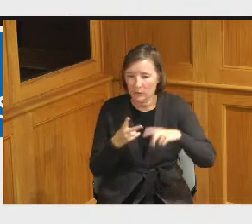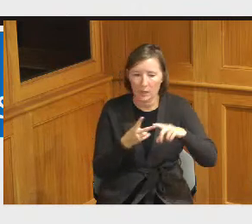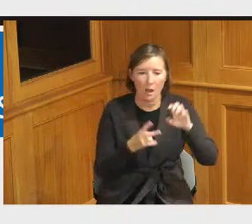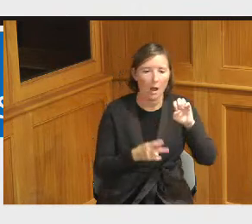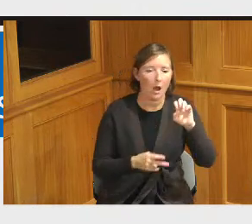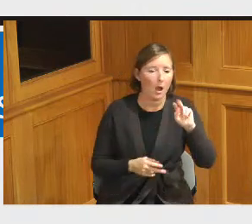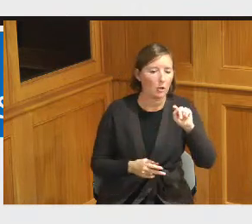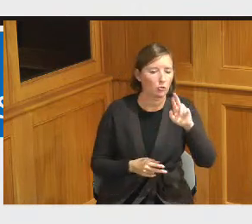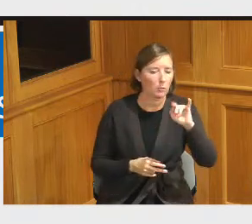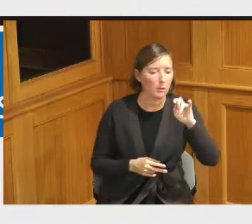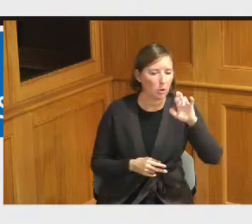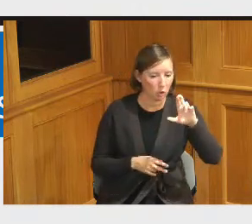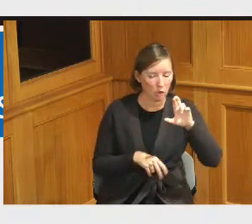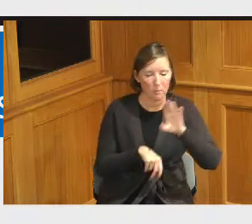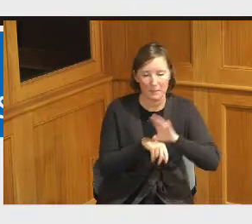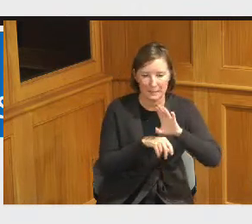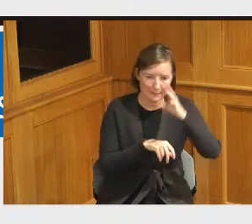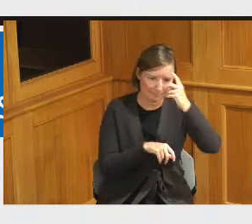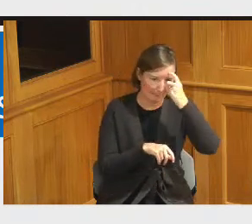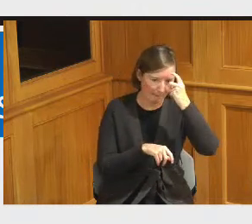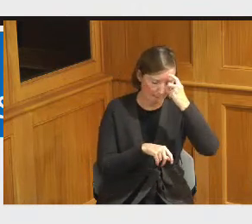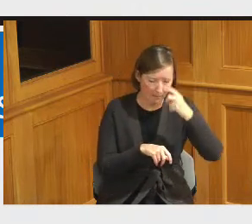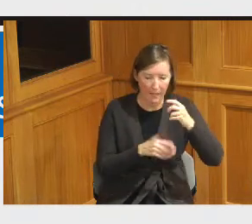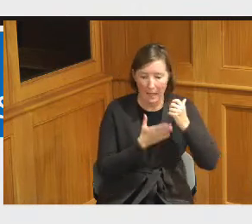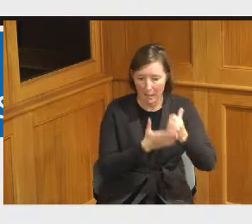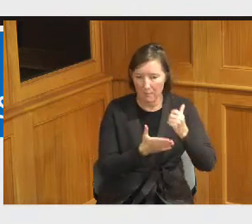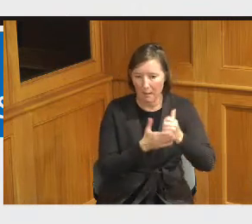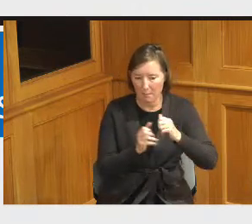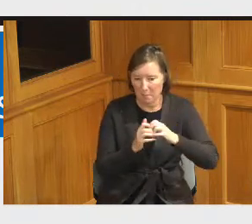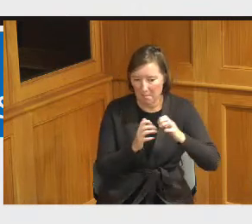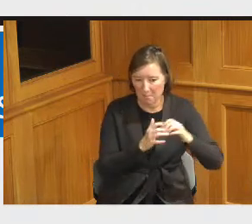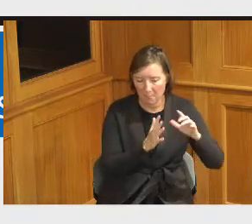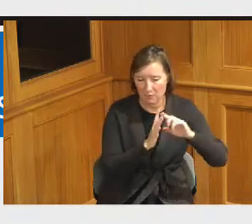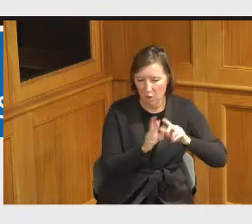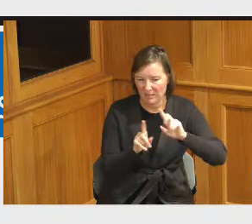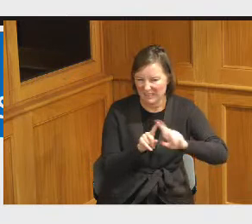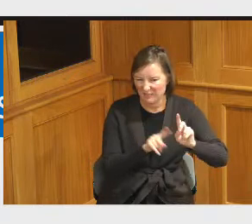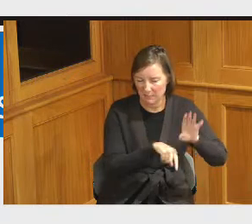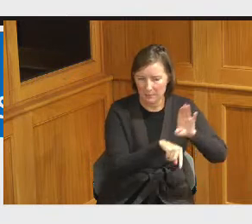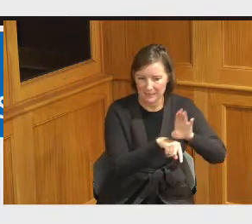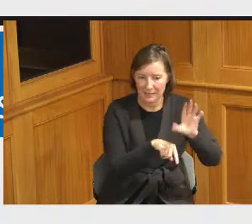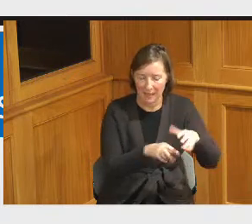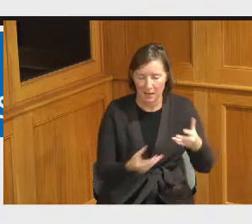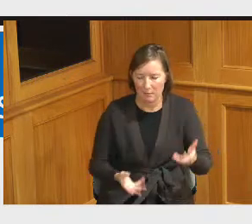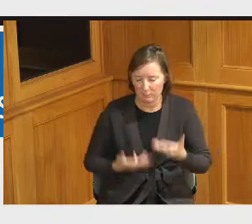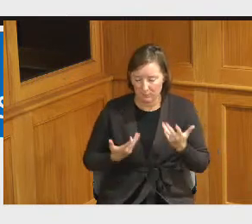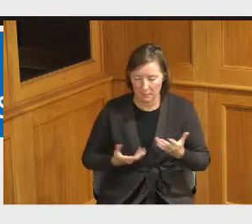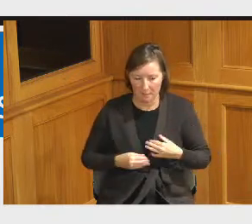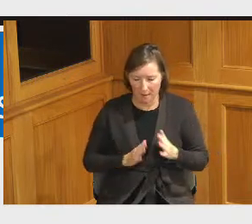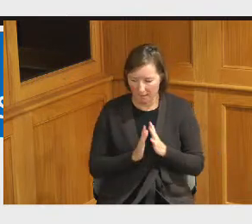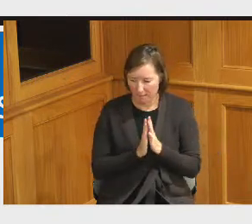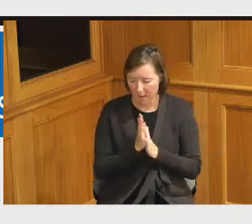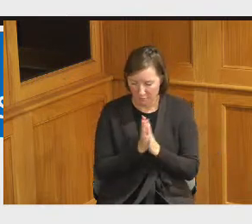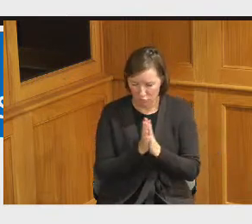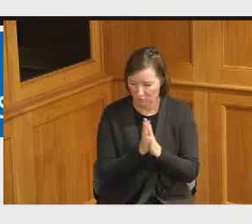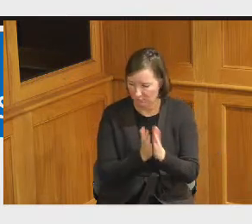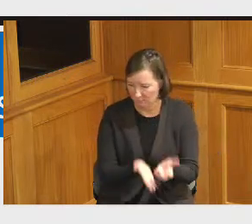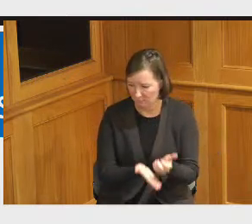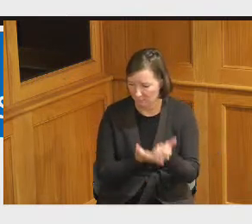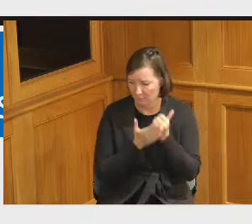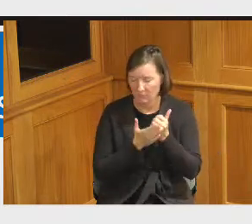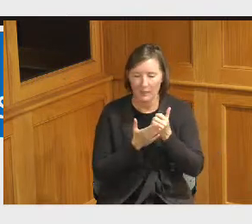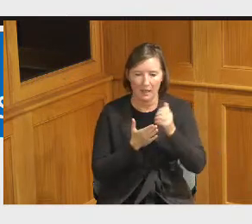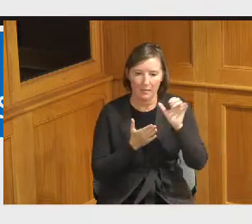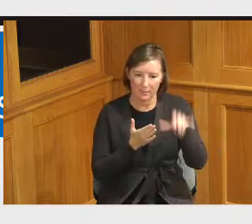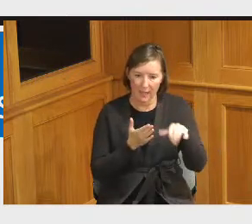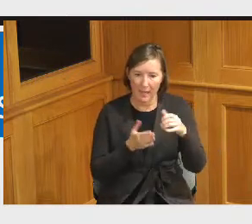entrepreneur, and also helped start up a business. So that's what's given me my passion to really